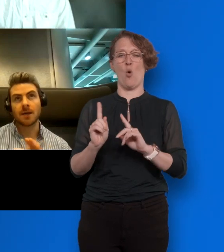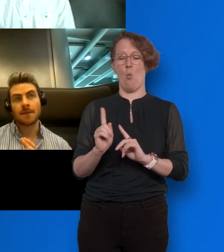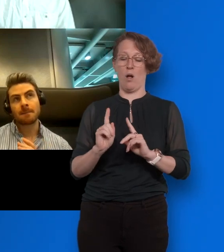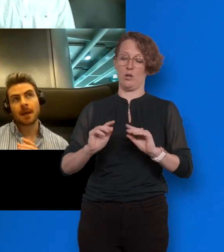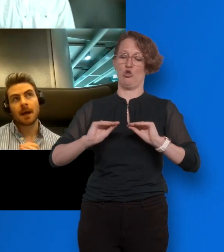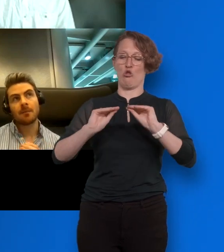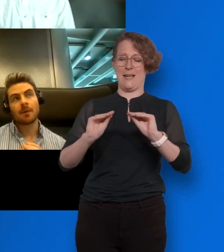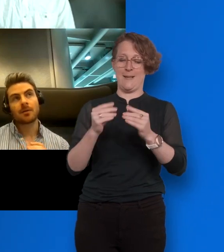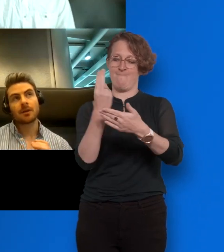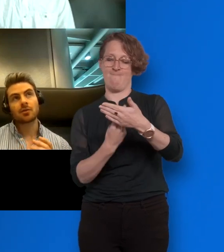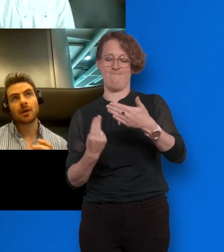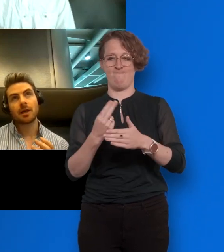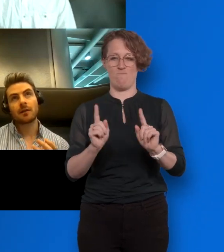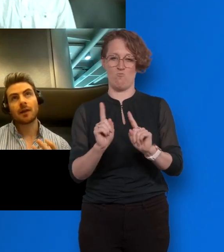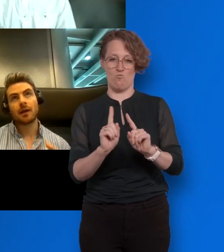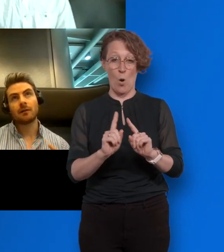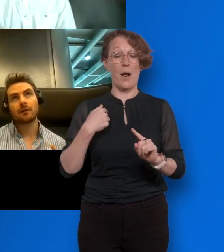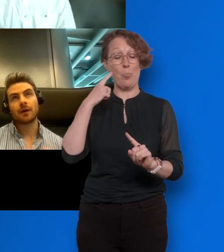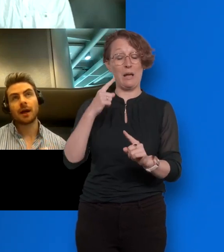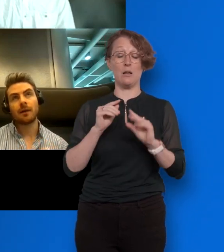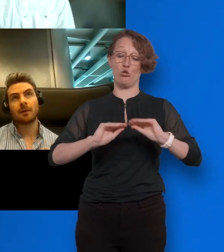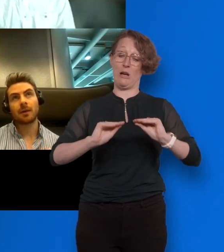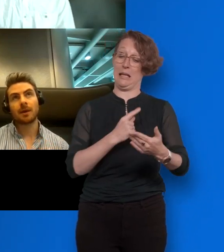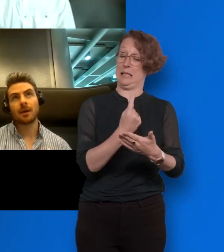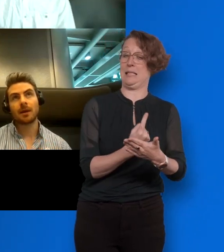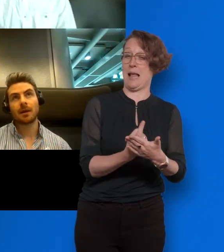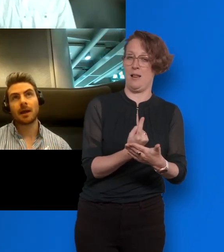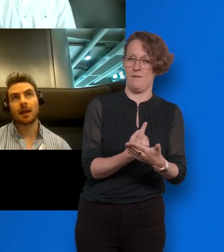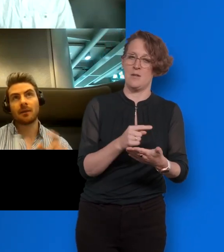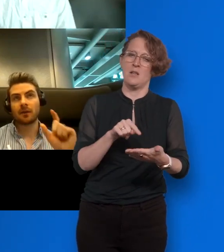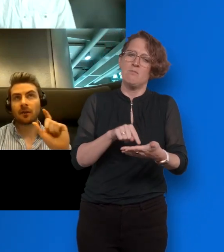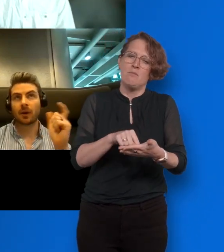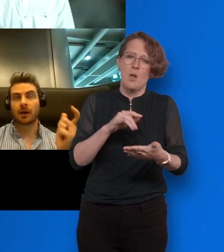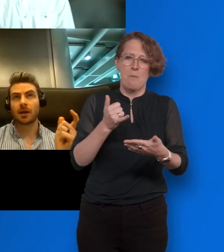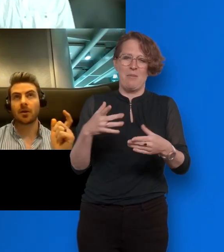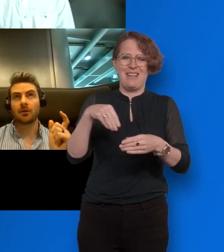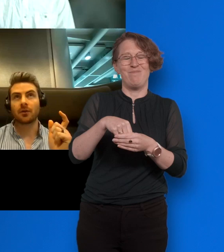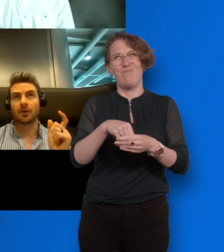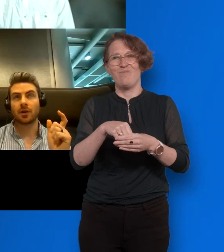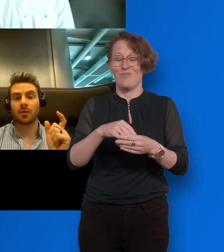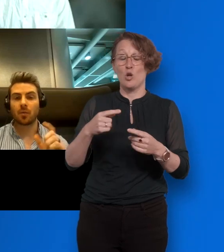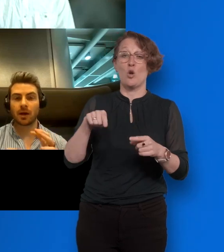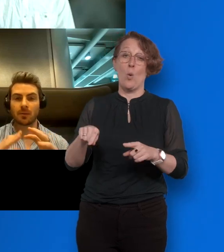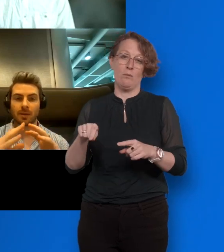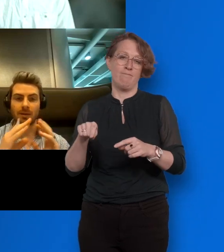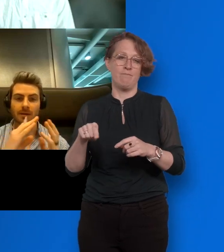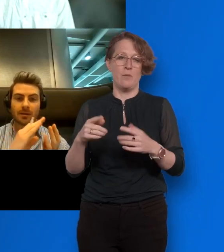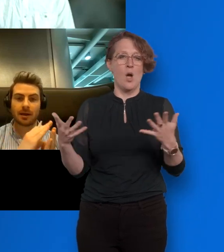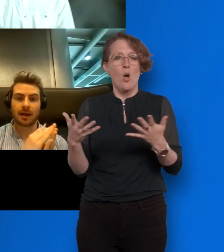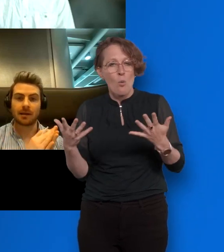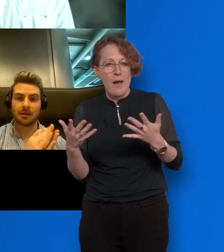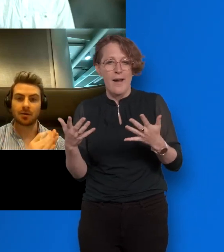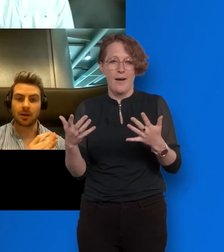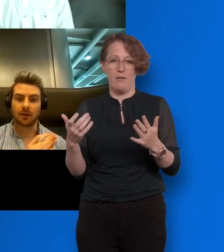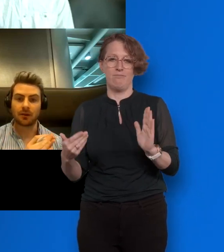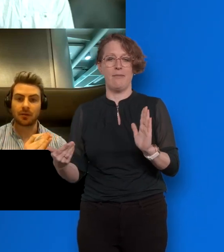training. I think the training itself, there might be elements, and this is where it kind of goes to, where can we maybe